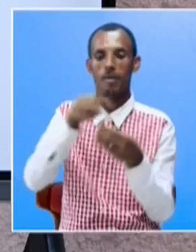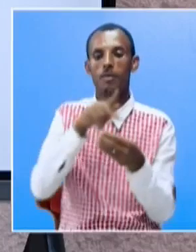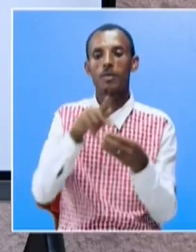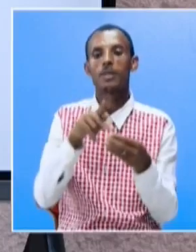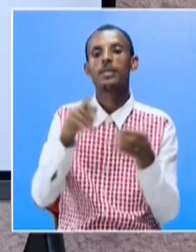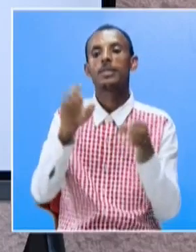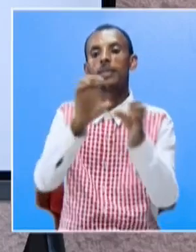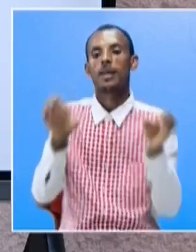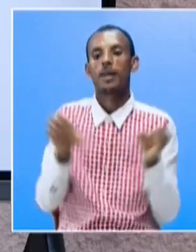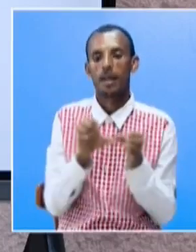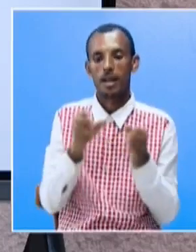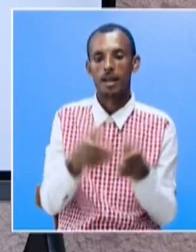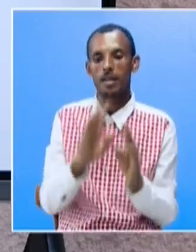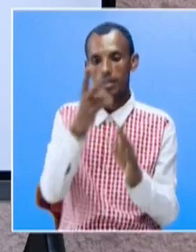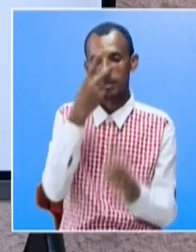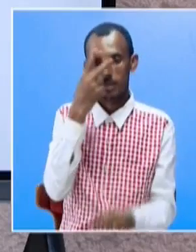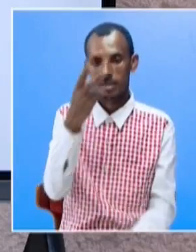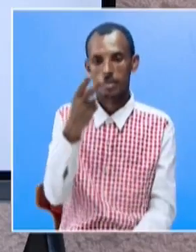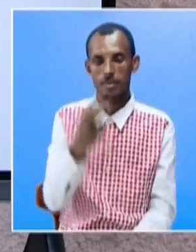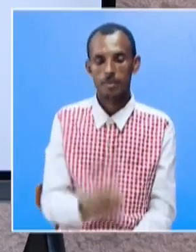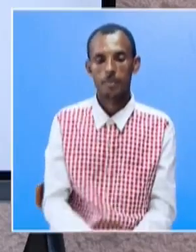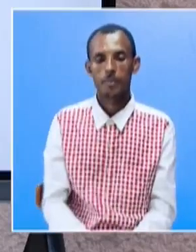So let's proceed to that.